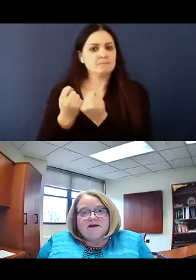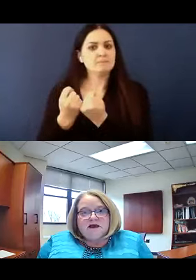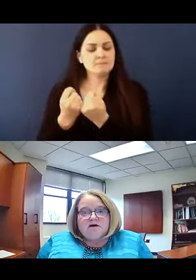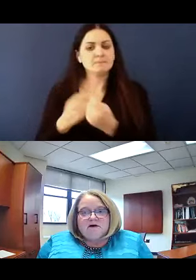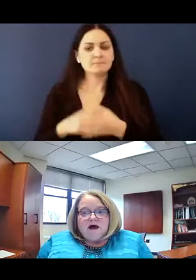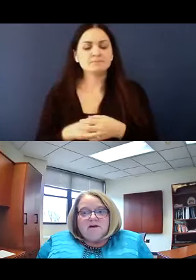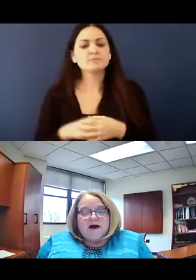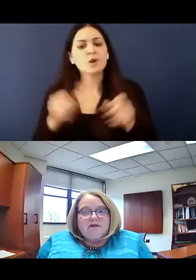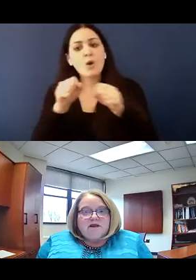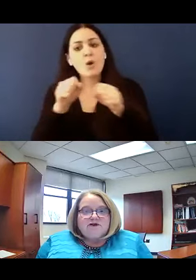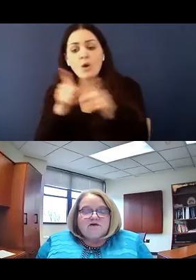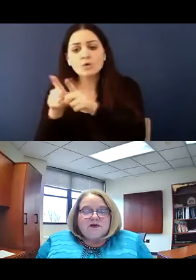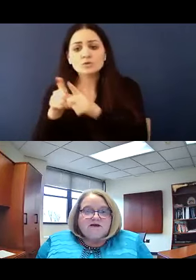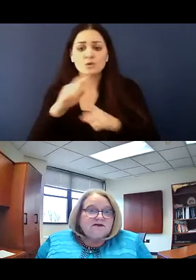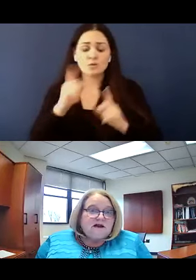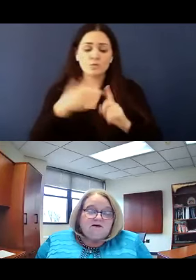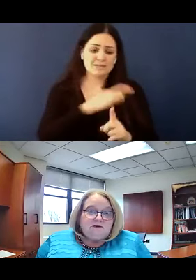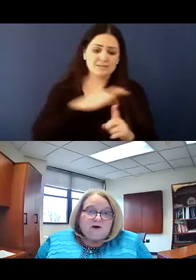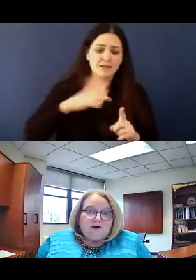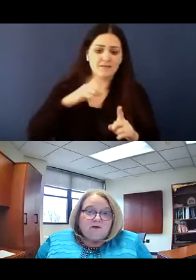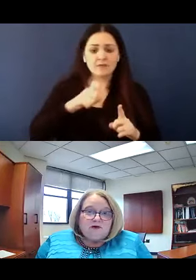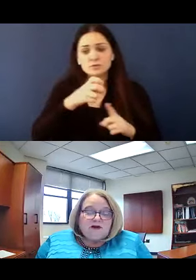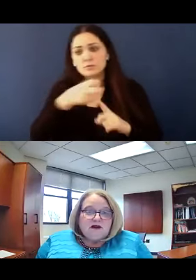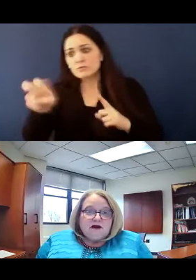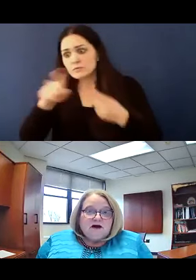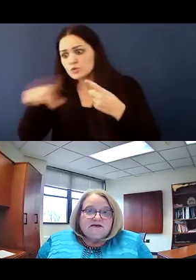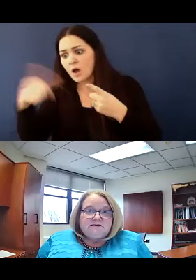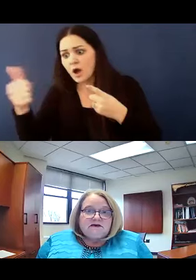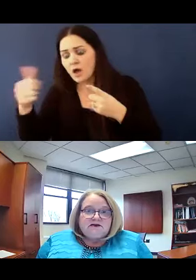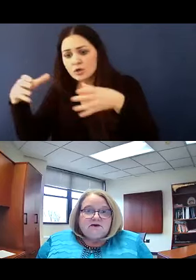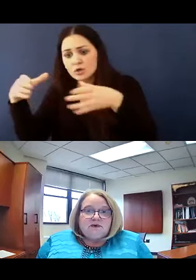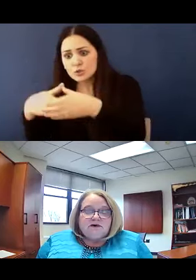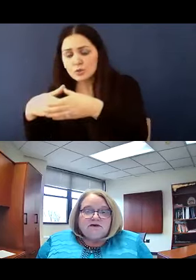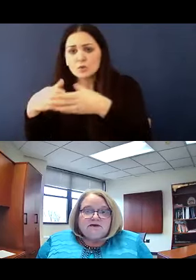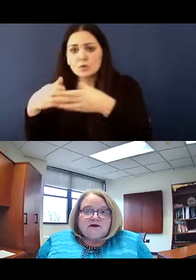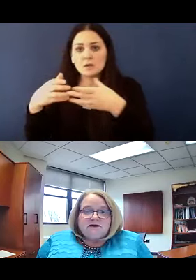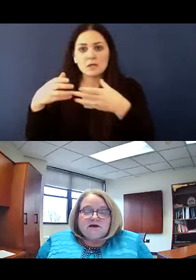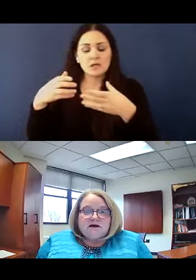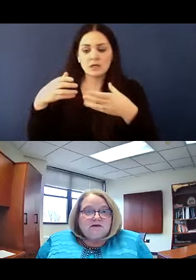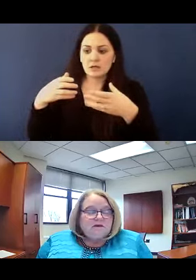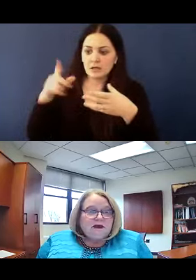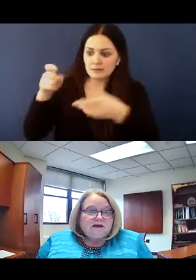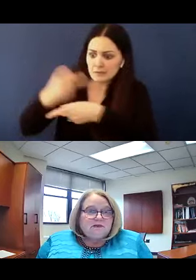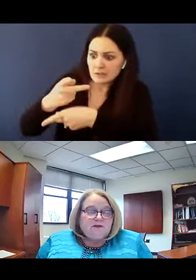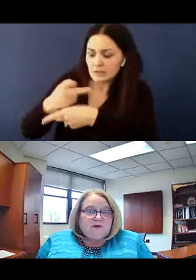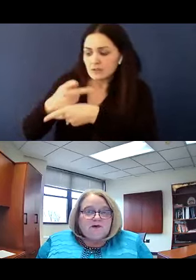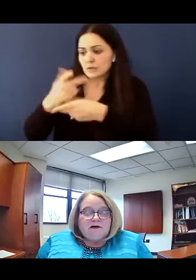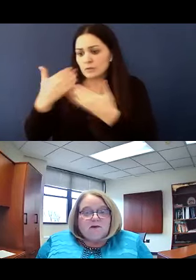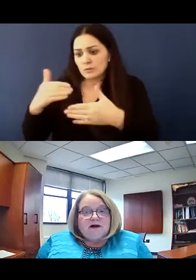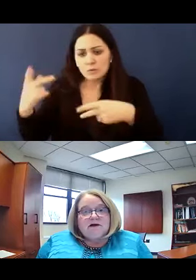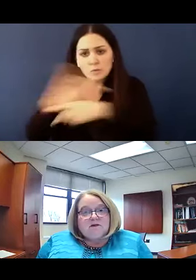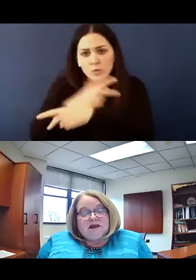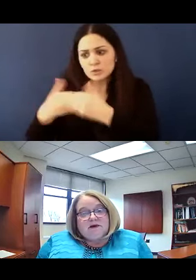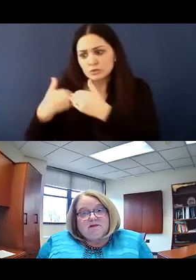off a unit to take care of a population of patients that aren't their home unit causes additional burden and stress, and it makes